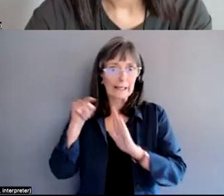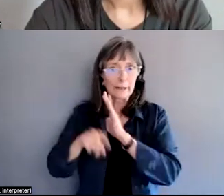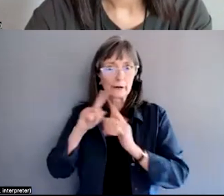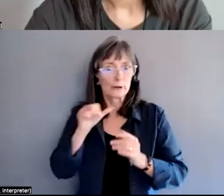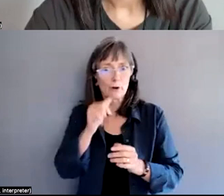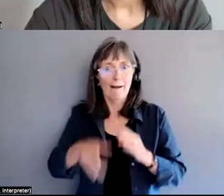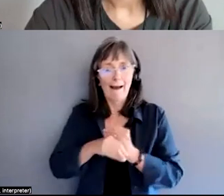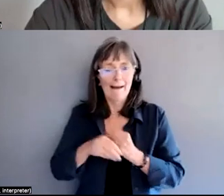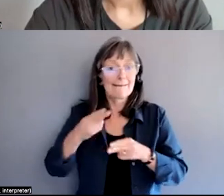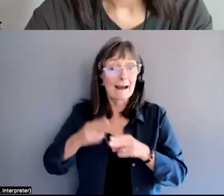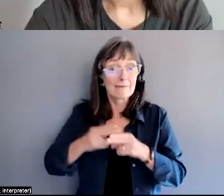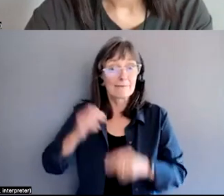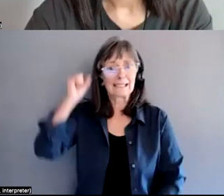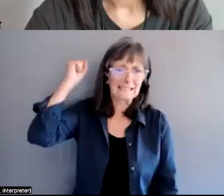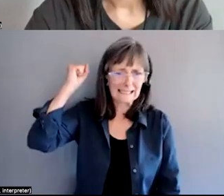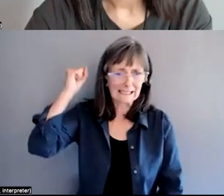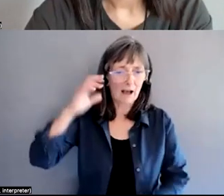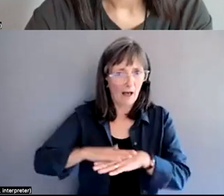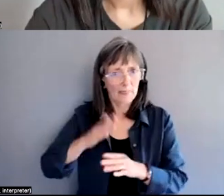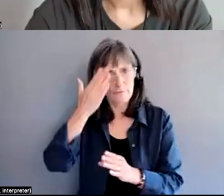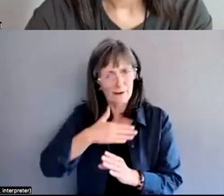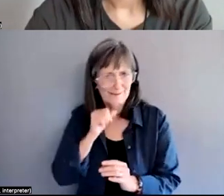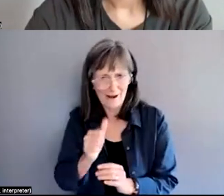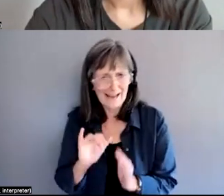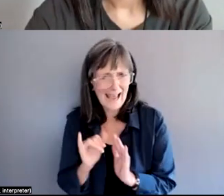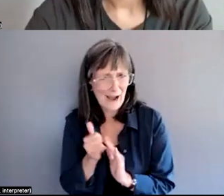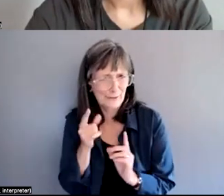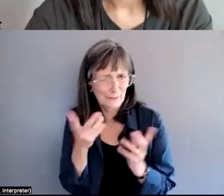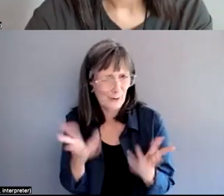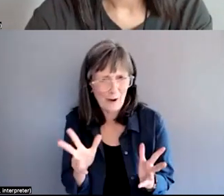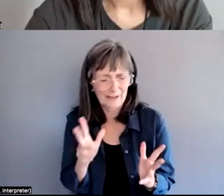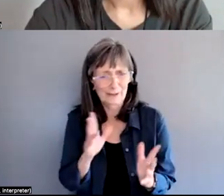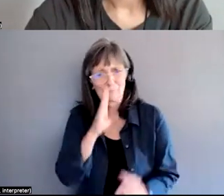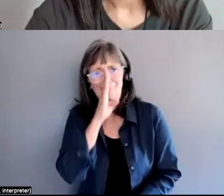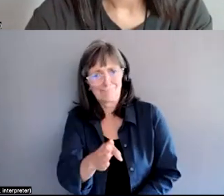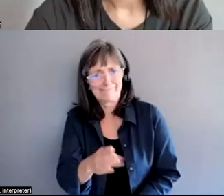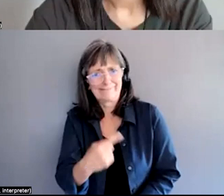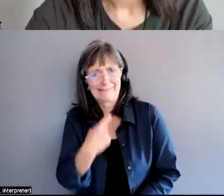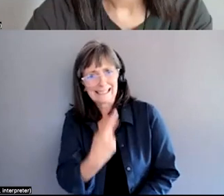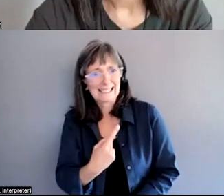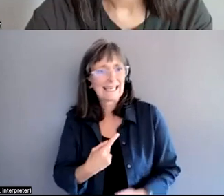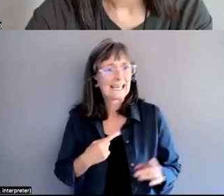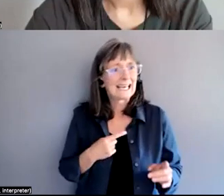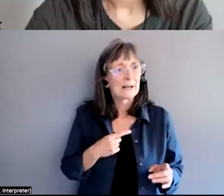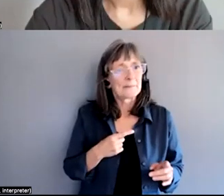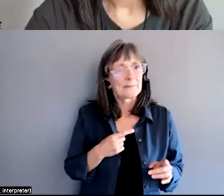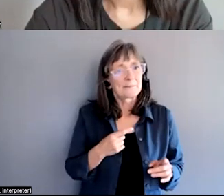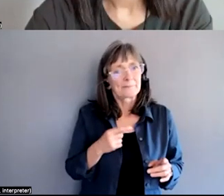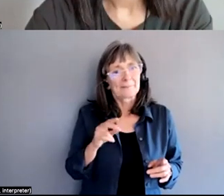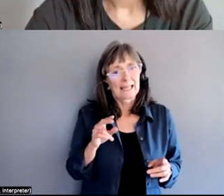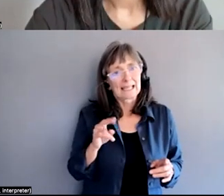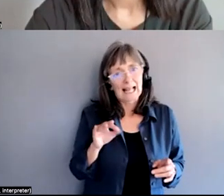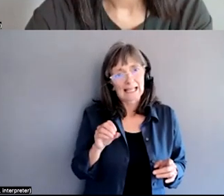do instead? Yeah, I think as Natalie mentioned, like, the start of any good cover is that close reading. So if you're going to